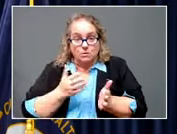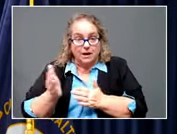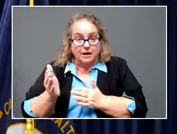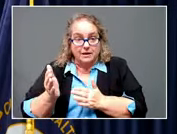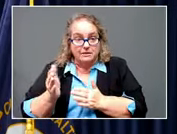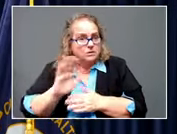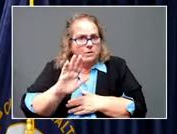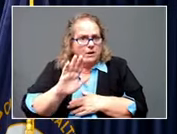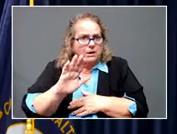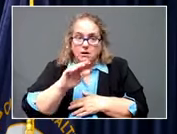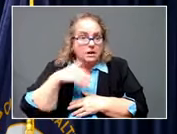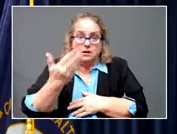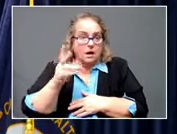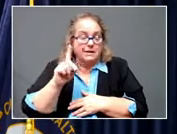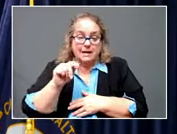not Thursday, Crystal.